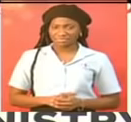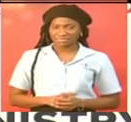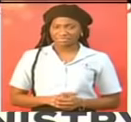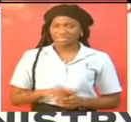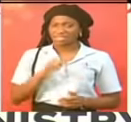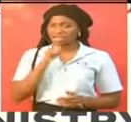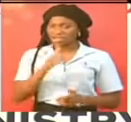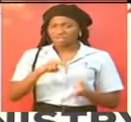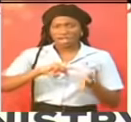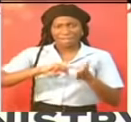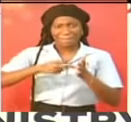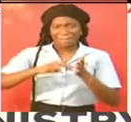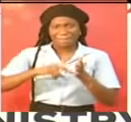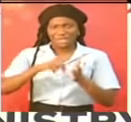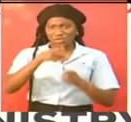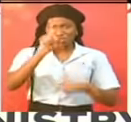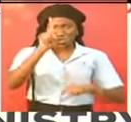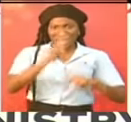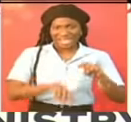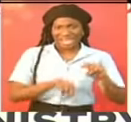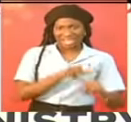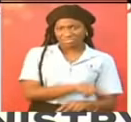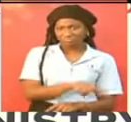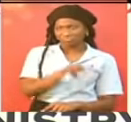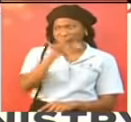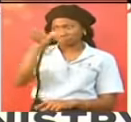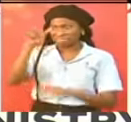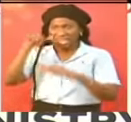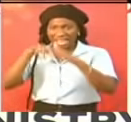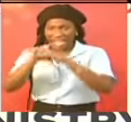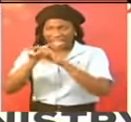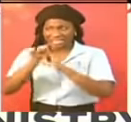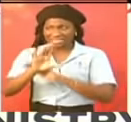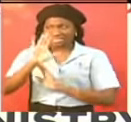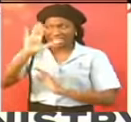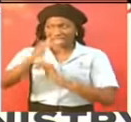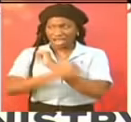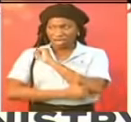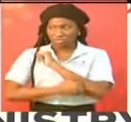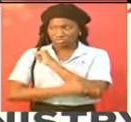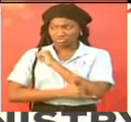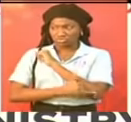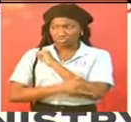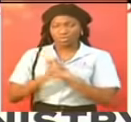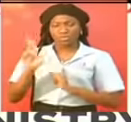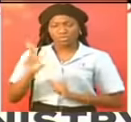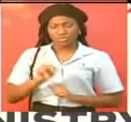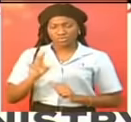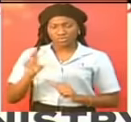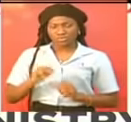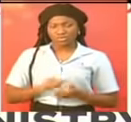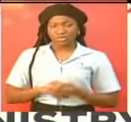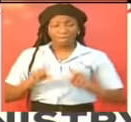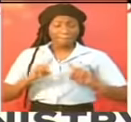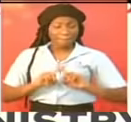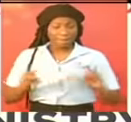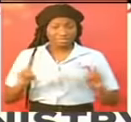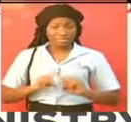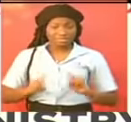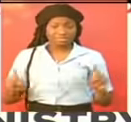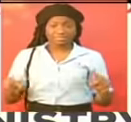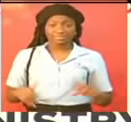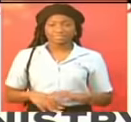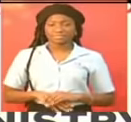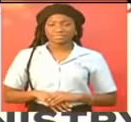doesn't mean that the person cannot travel to the country generally unless the country specifically says so. What it does mean is that instead